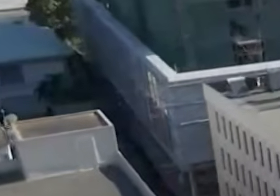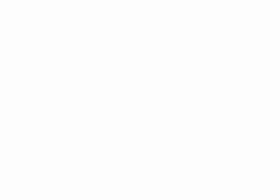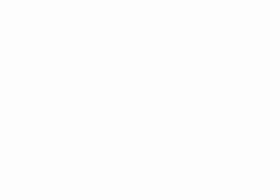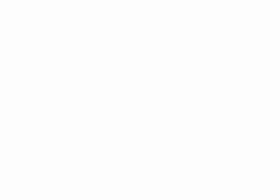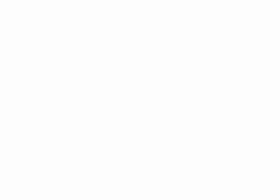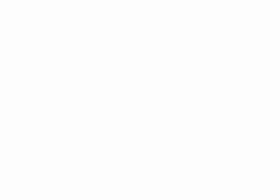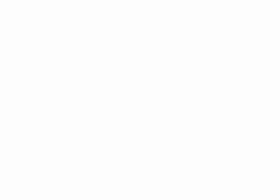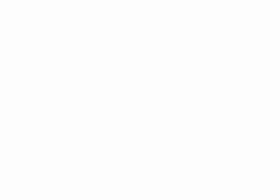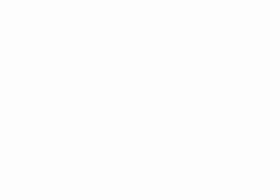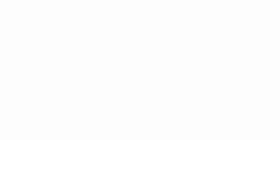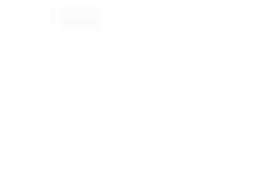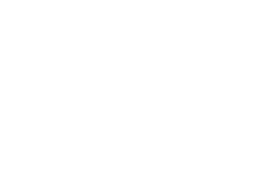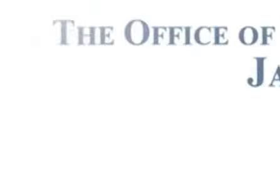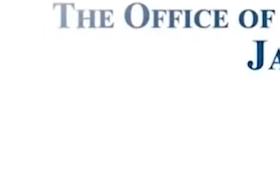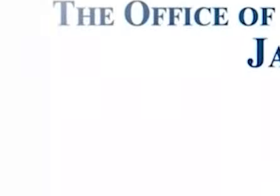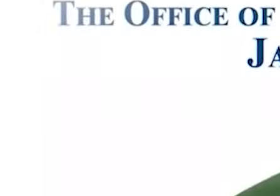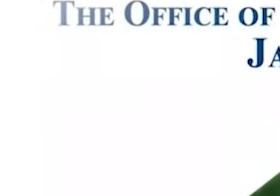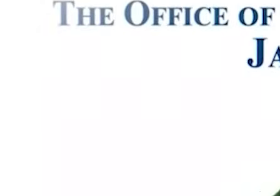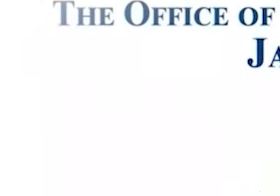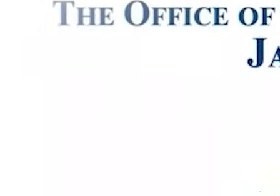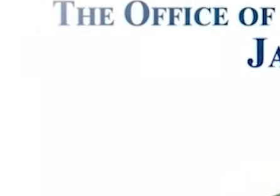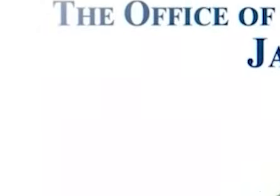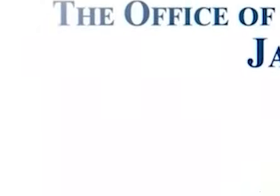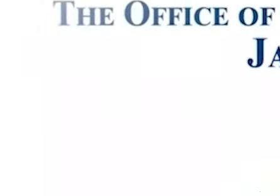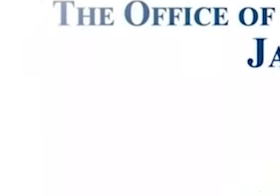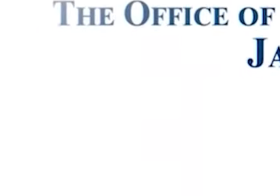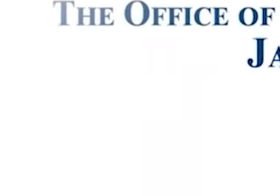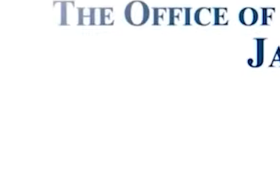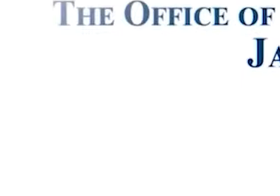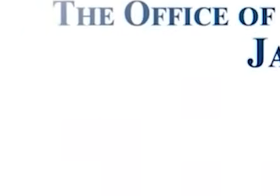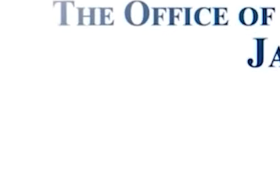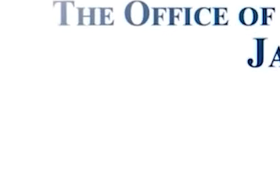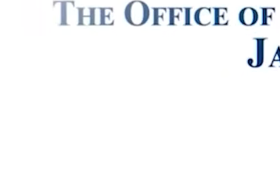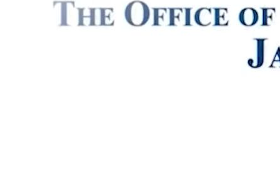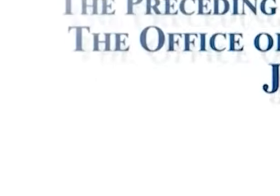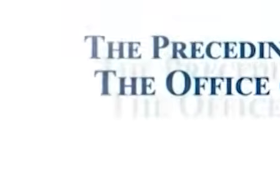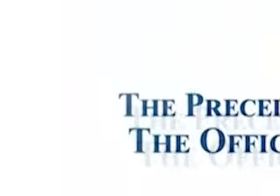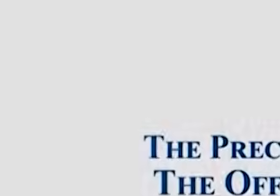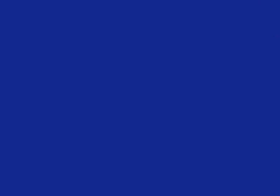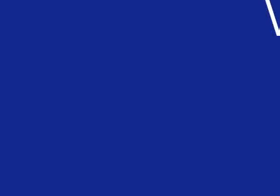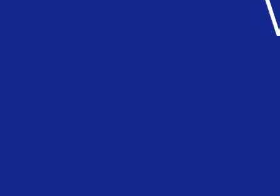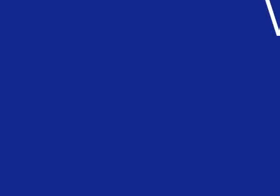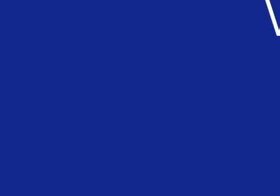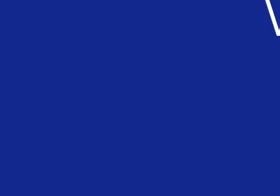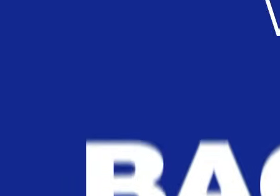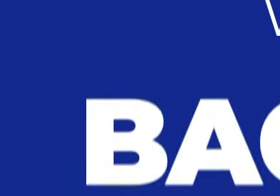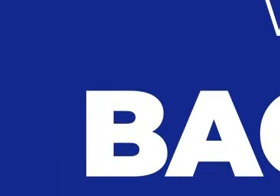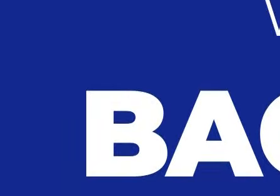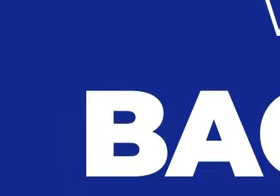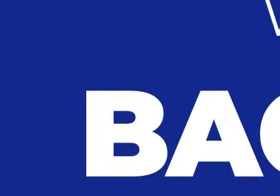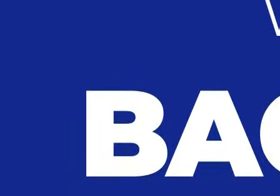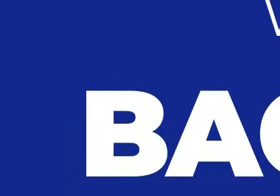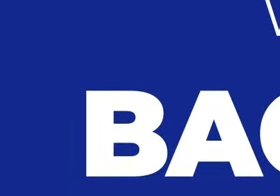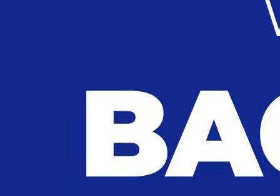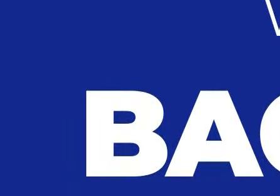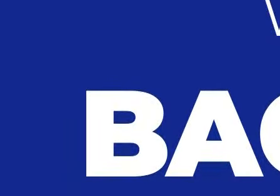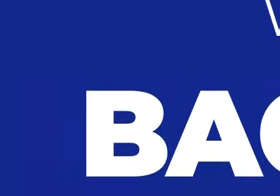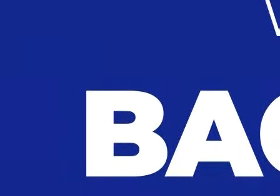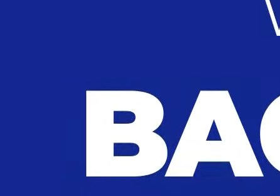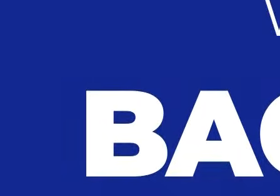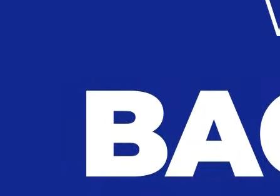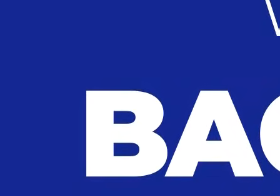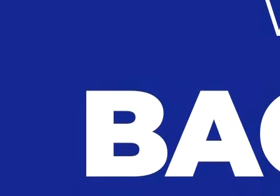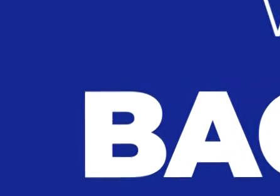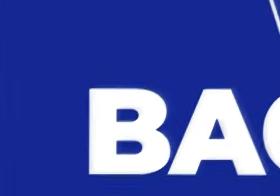Jamaica. The proceeding was brought to you by the Office of the Prime Minister. What is the role of a backbencher in